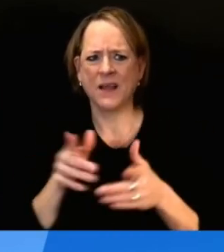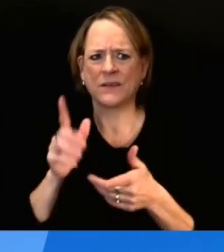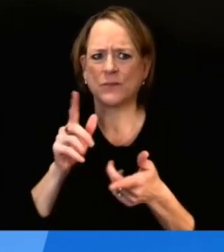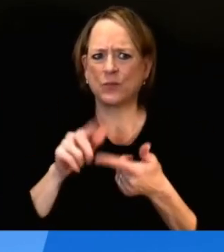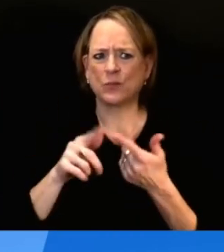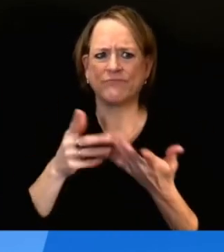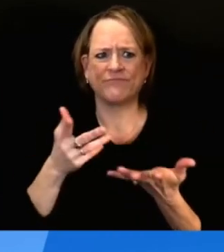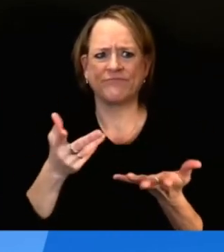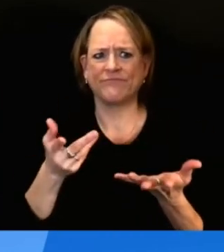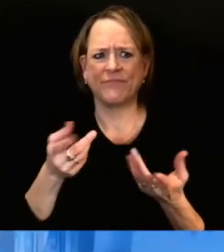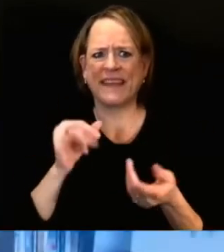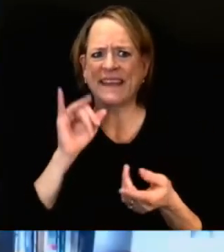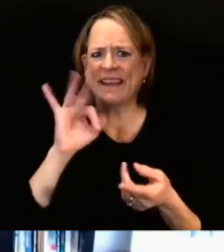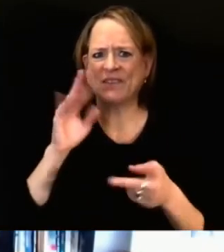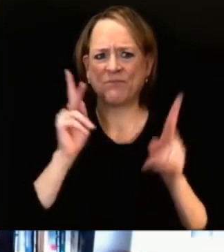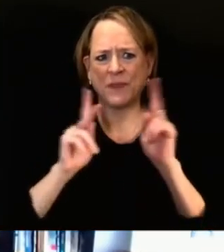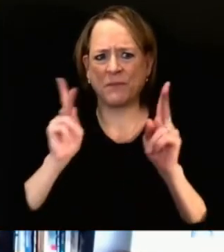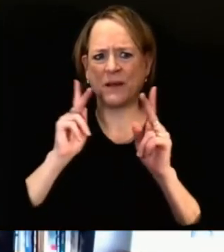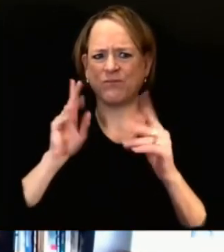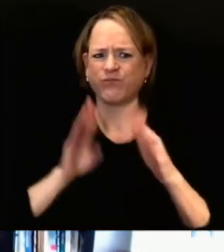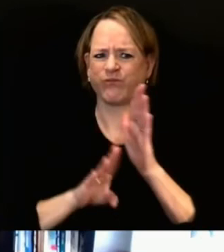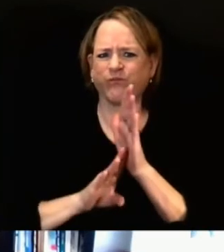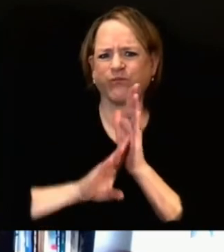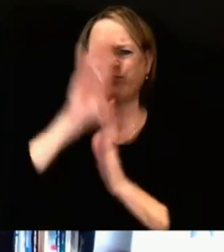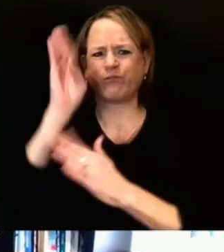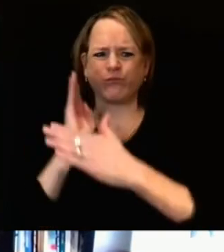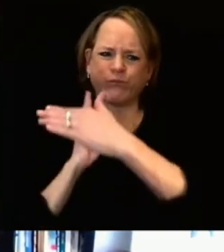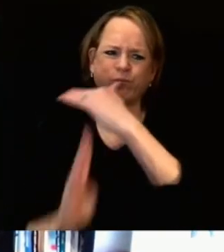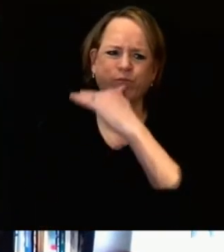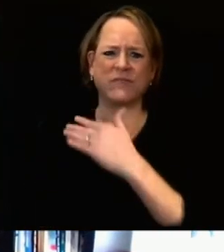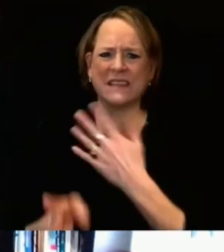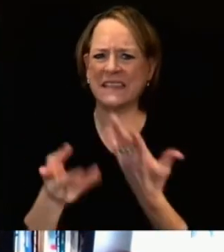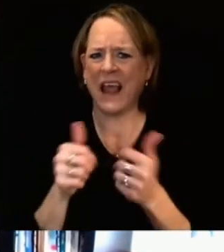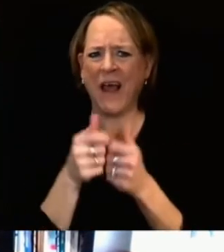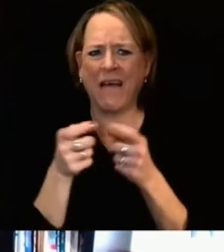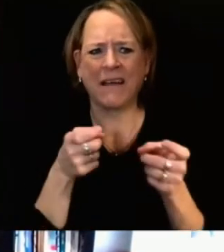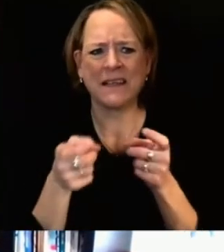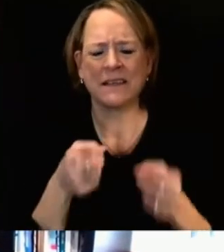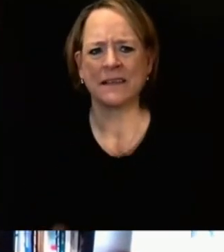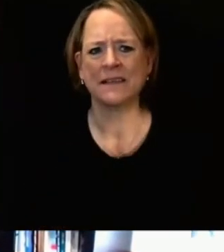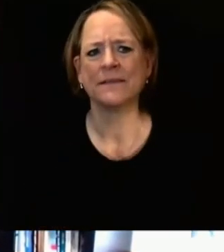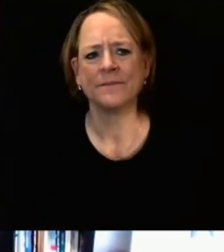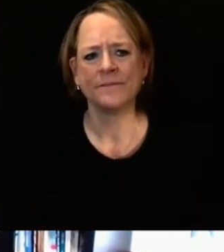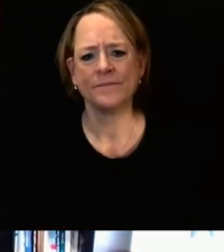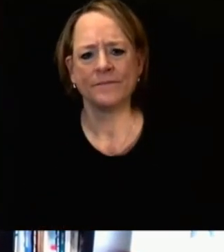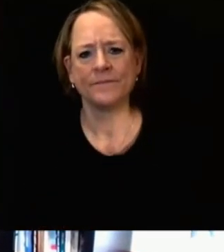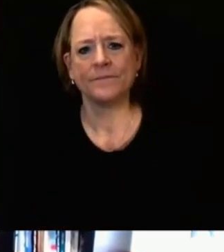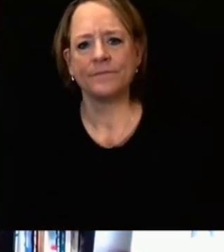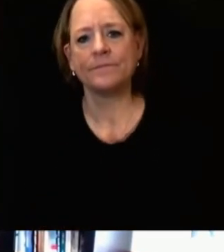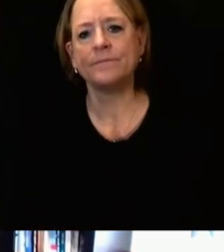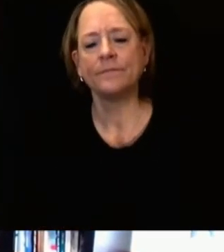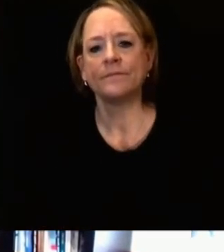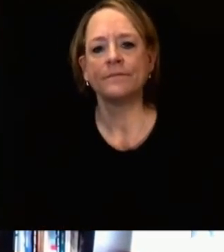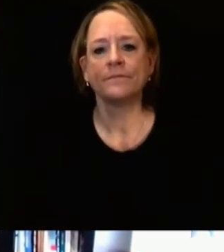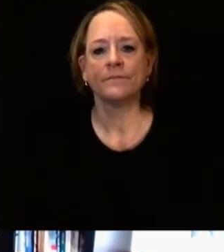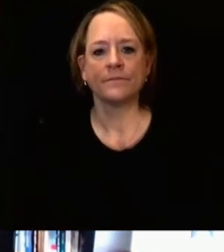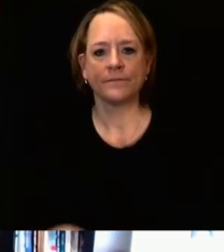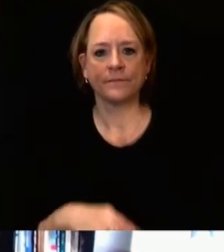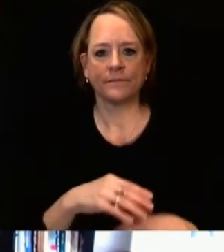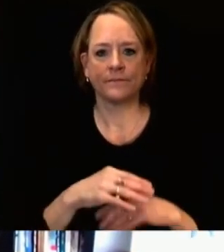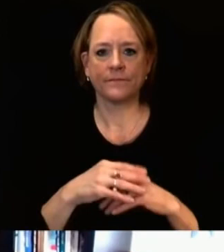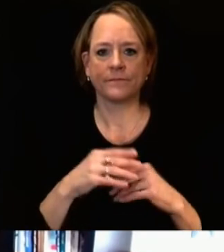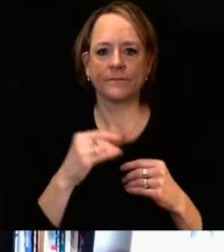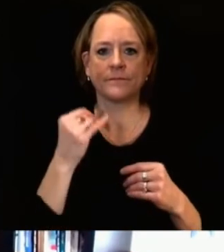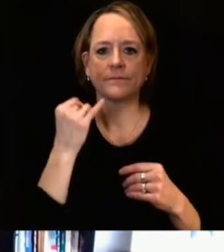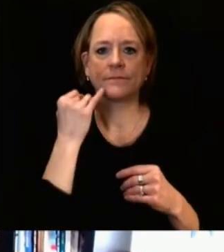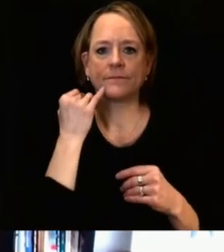Thanks, Annie. I will point you to a press release that just went out this afternoon in regards to some of the staffing